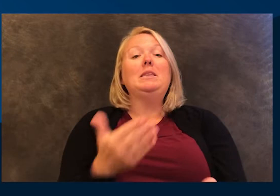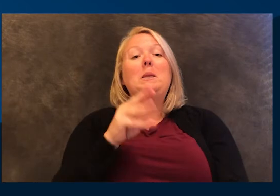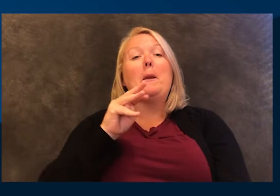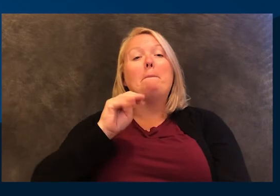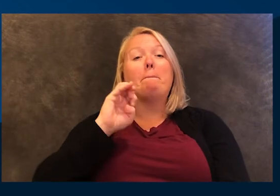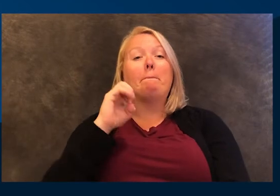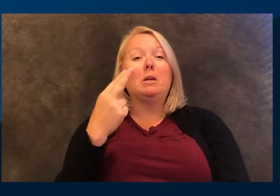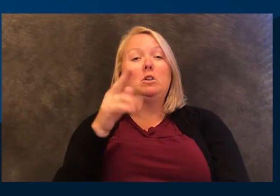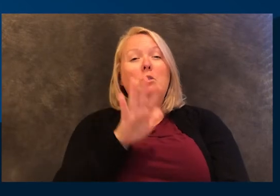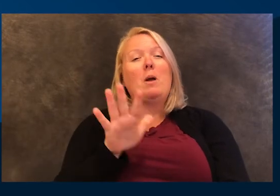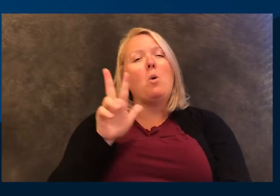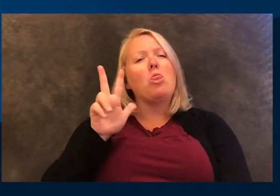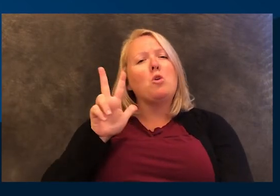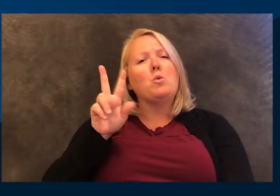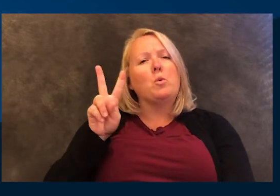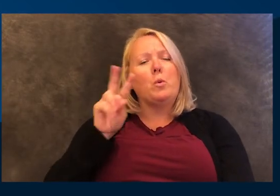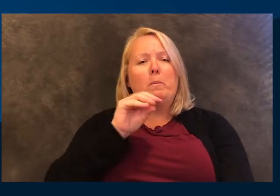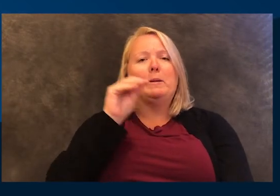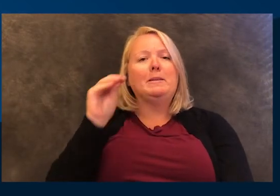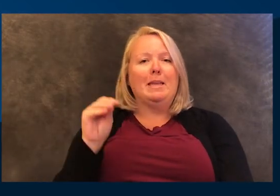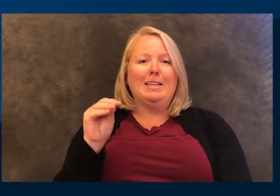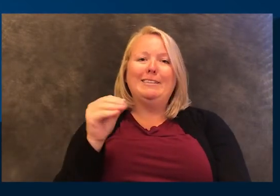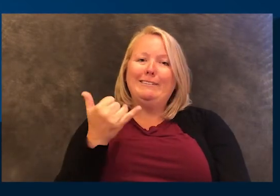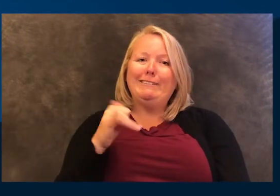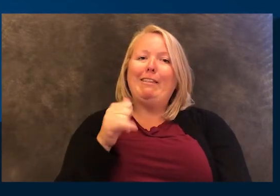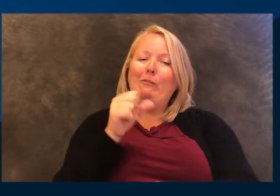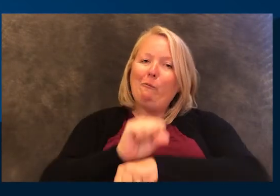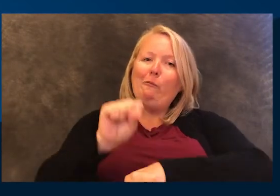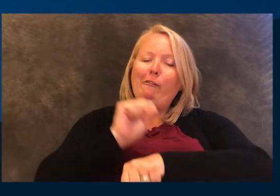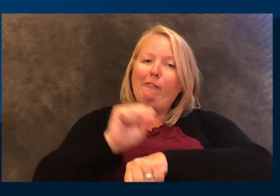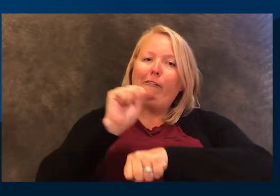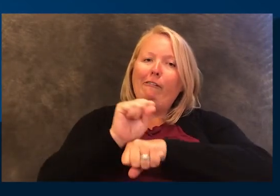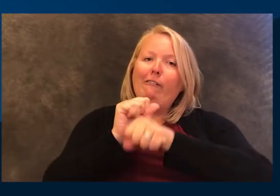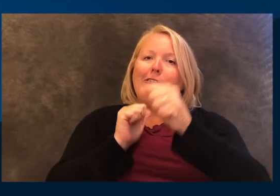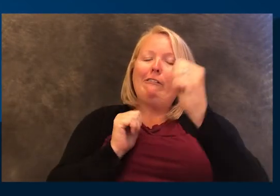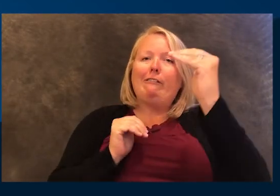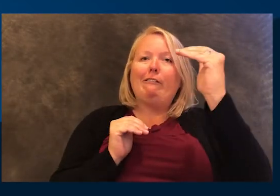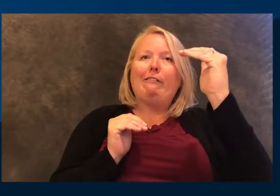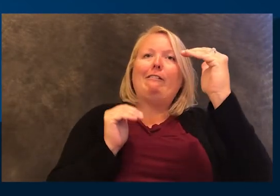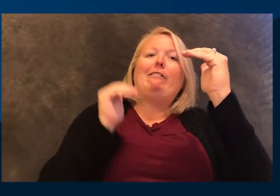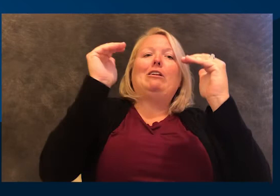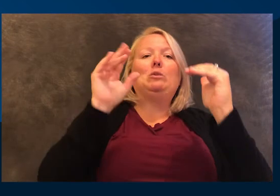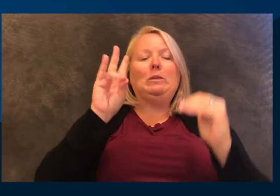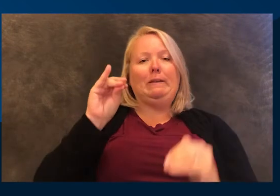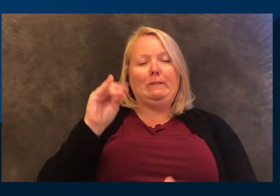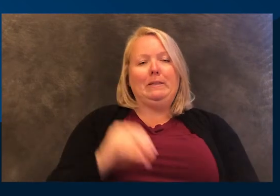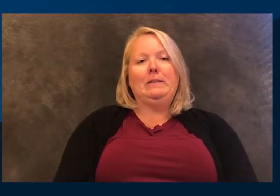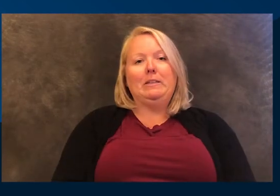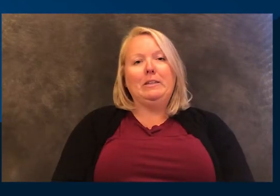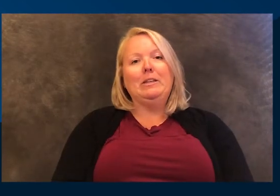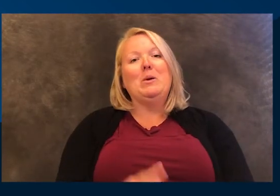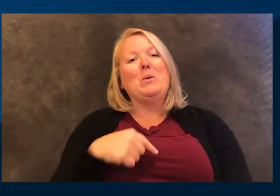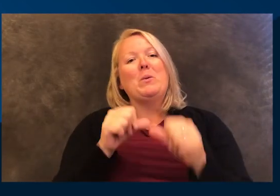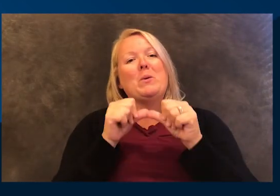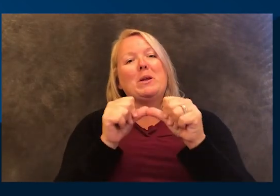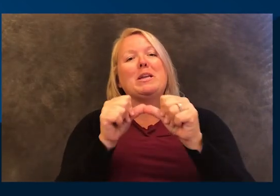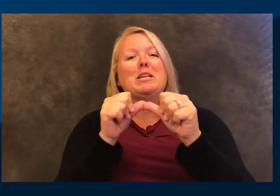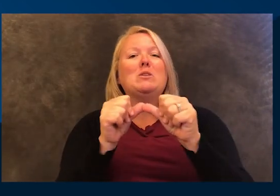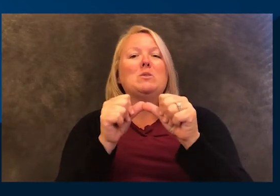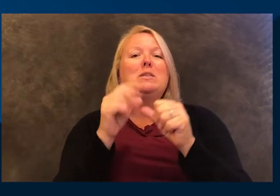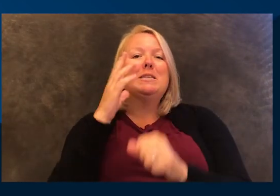about 32%. So have a little work ahead of us. And as you know, we're continuing to